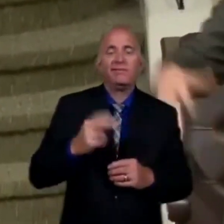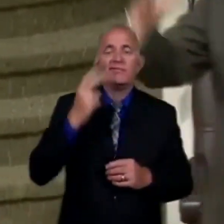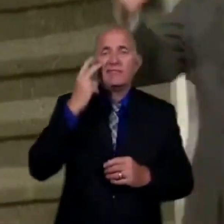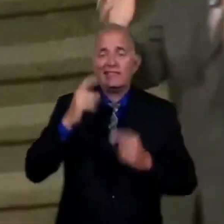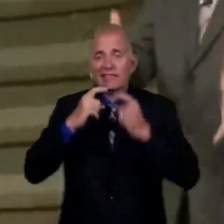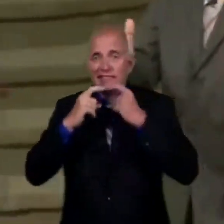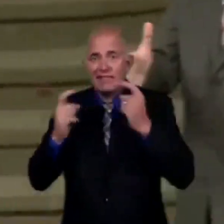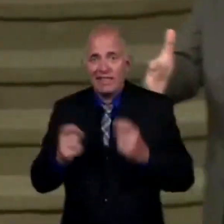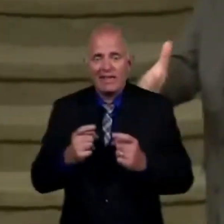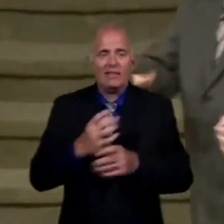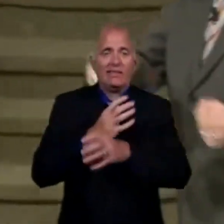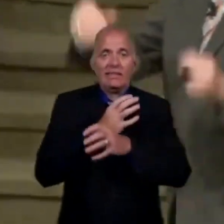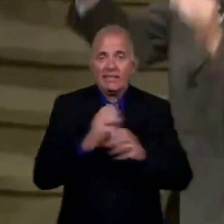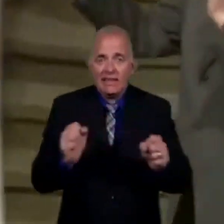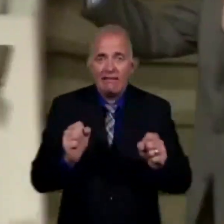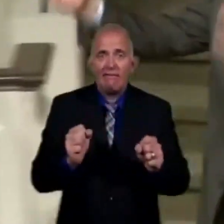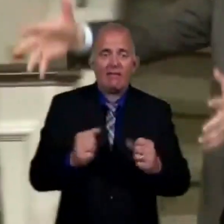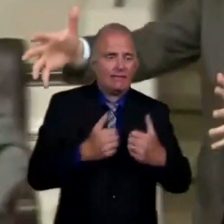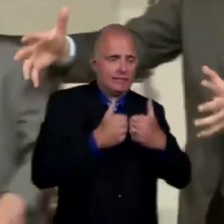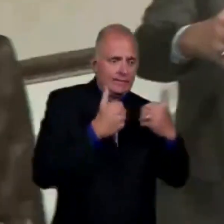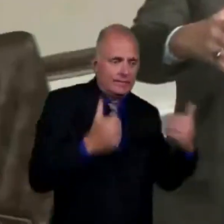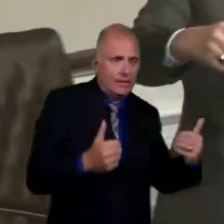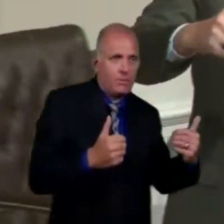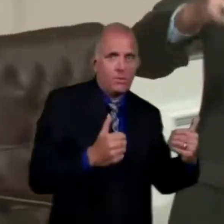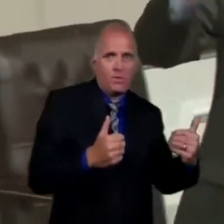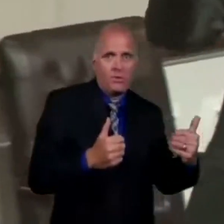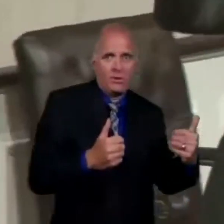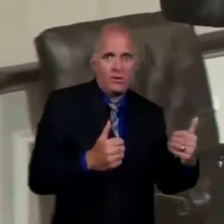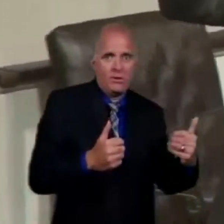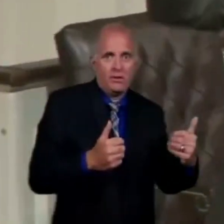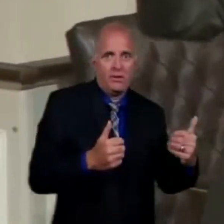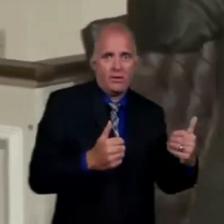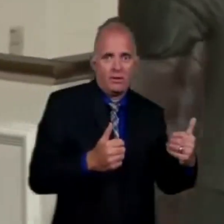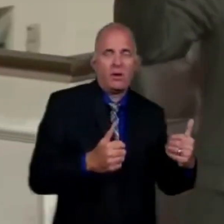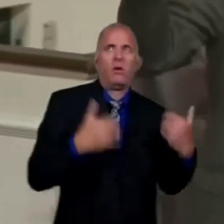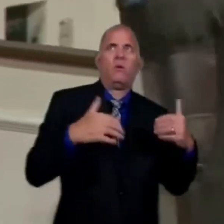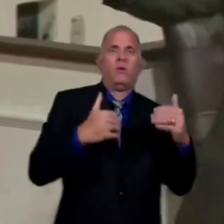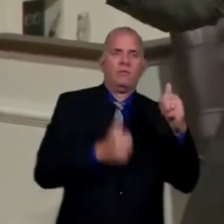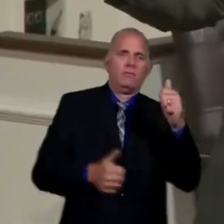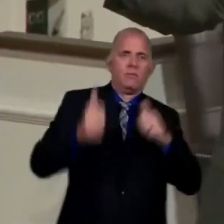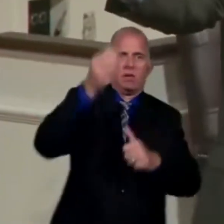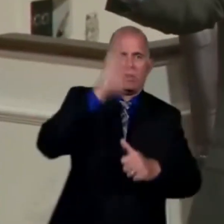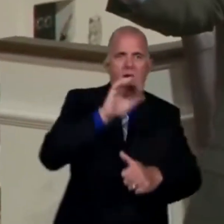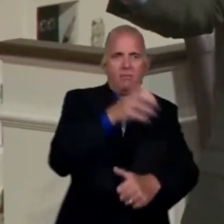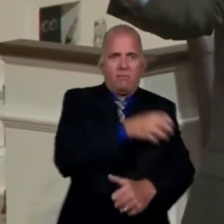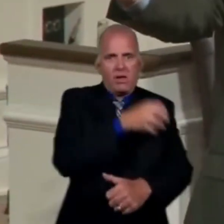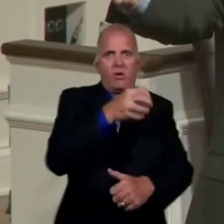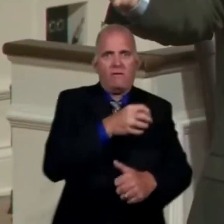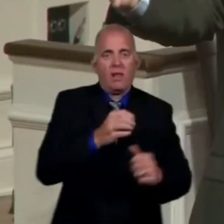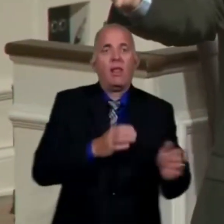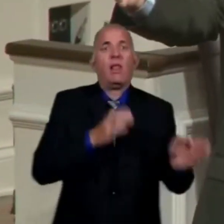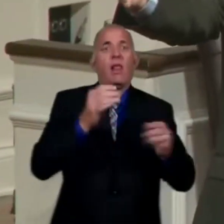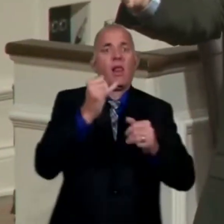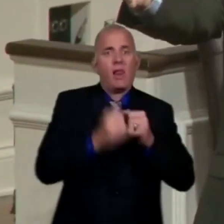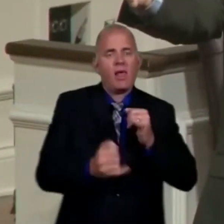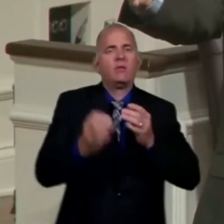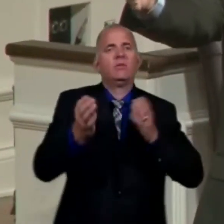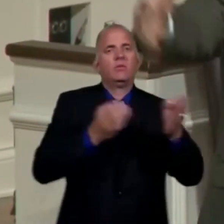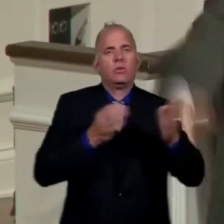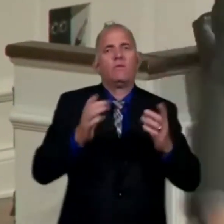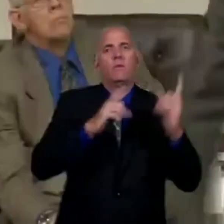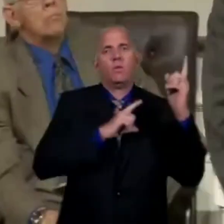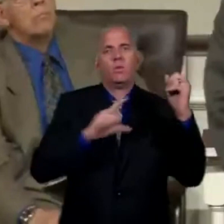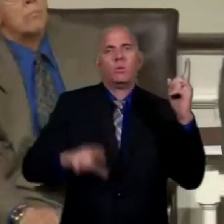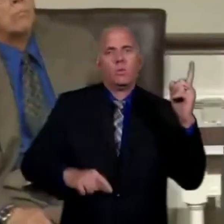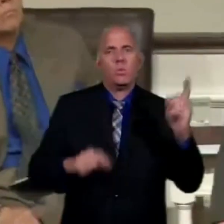salvation, sanctification, the sovereignty of God, and serving the Lord with your life. It